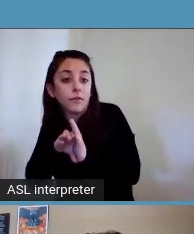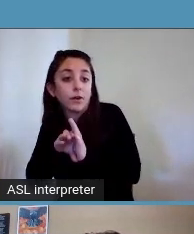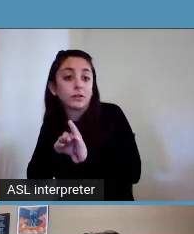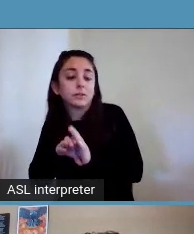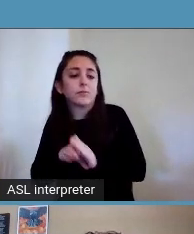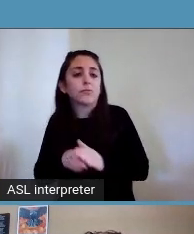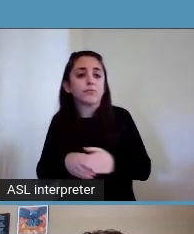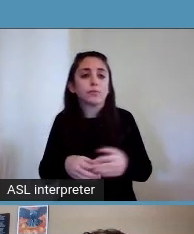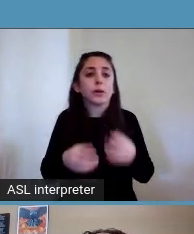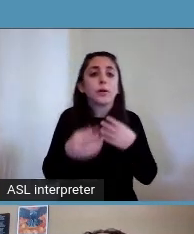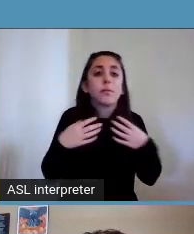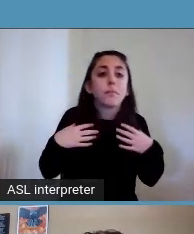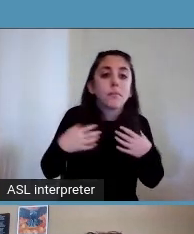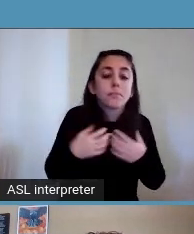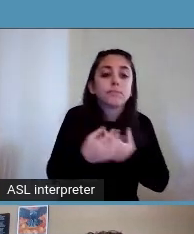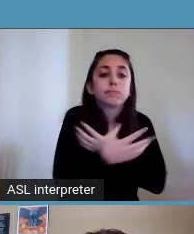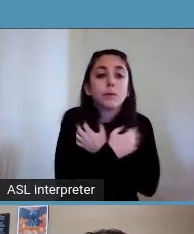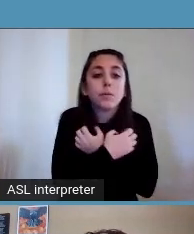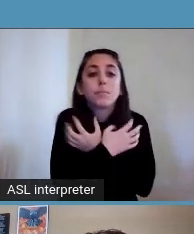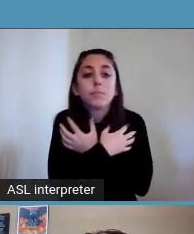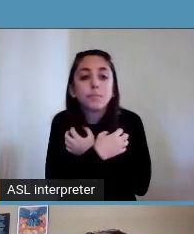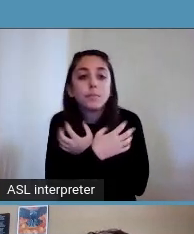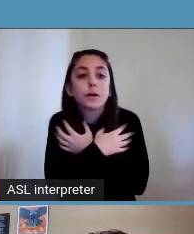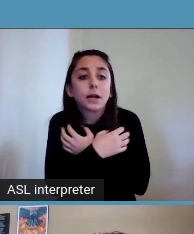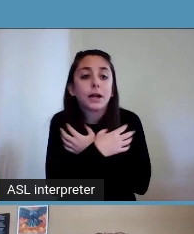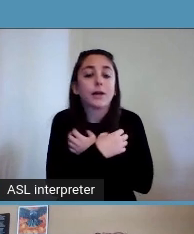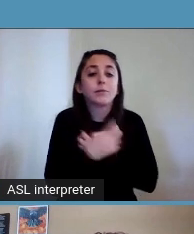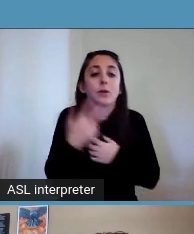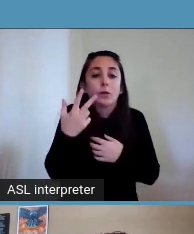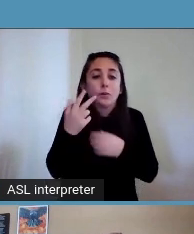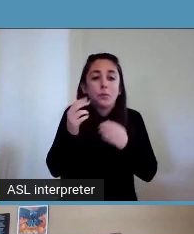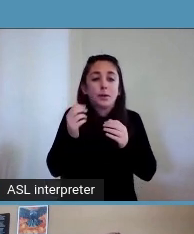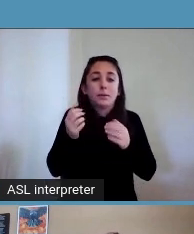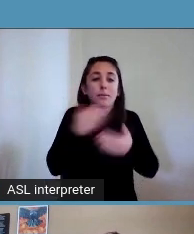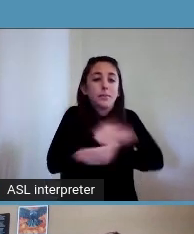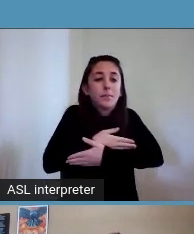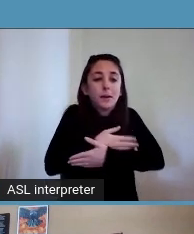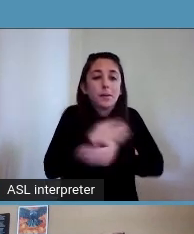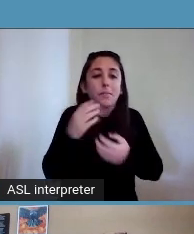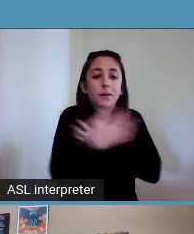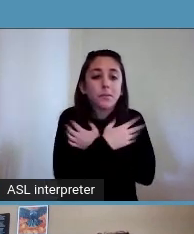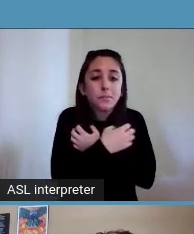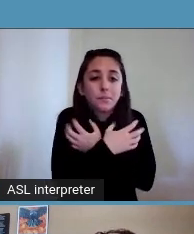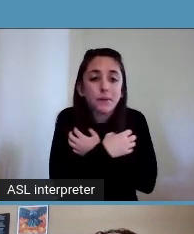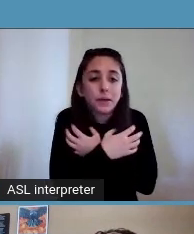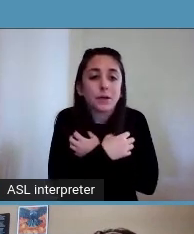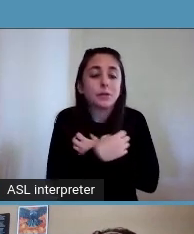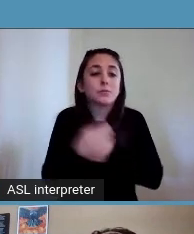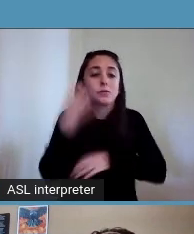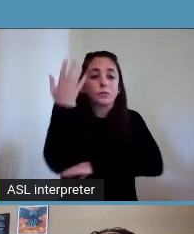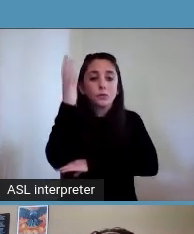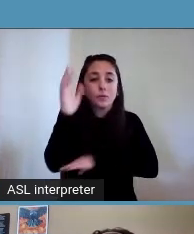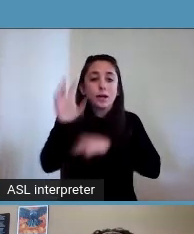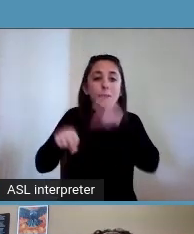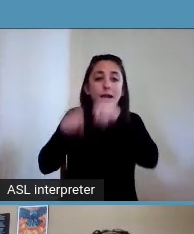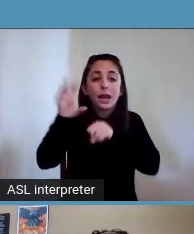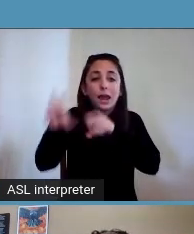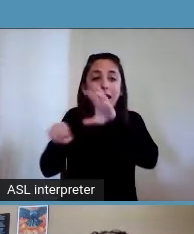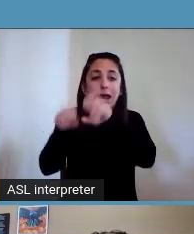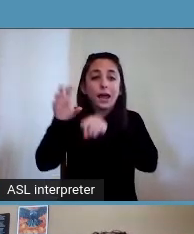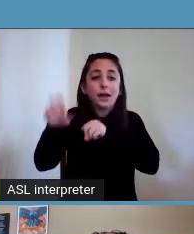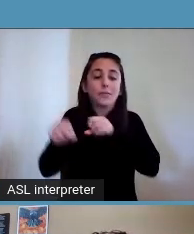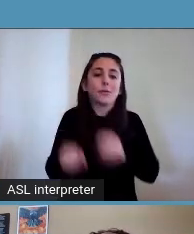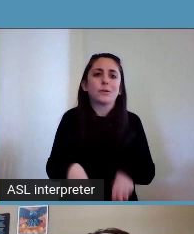bear and three cubs climbing a tree. So we really had a lot of fun with this. And I also